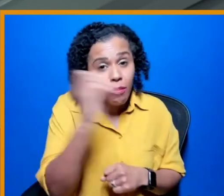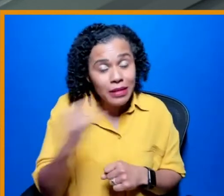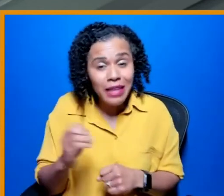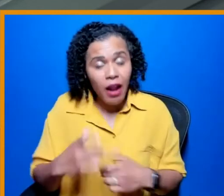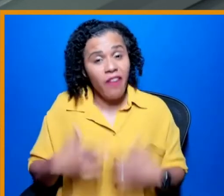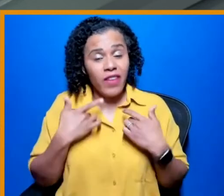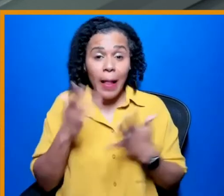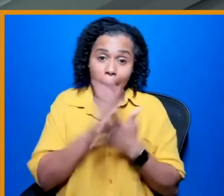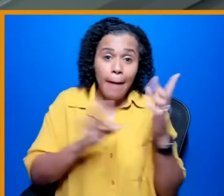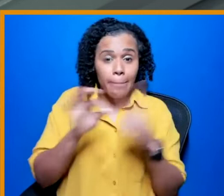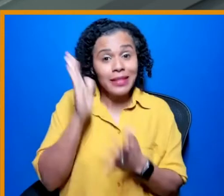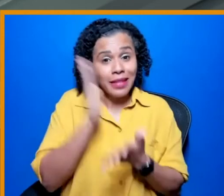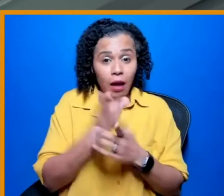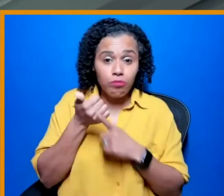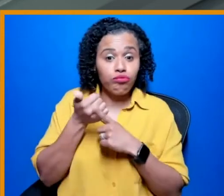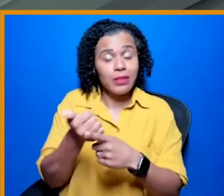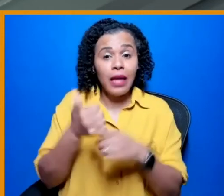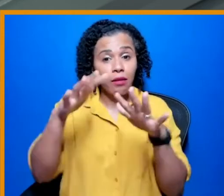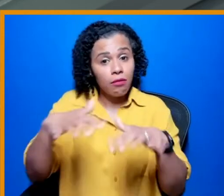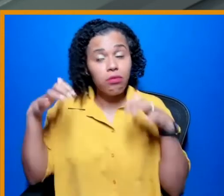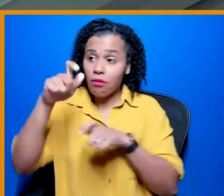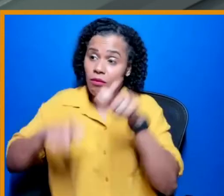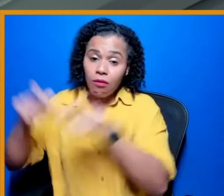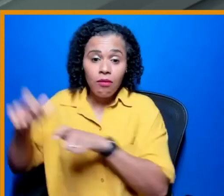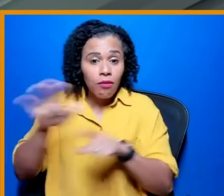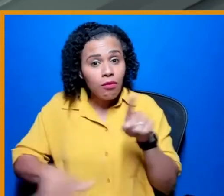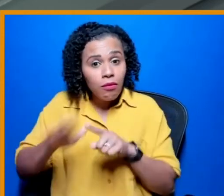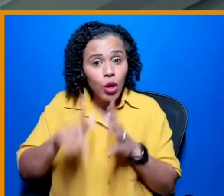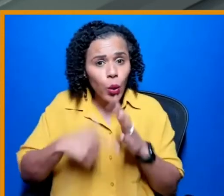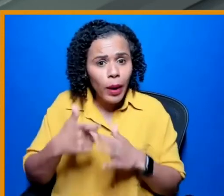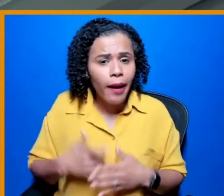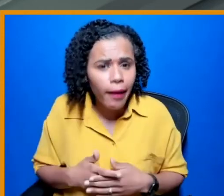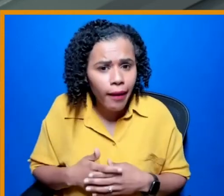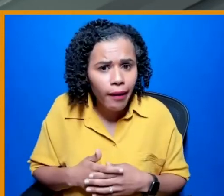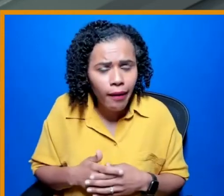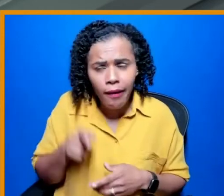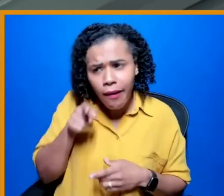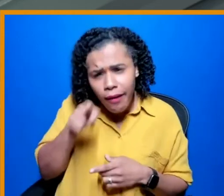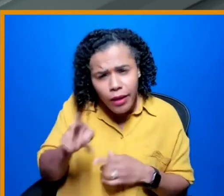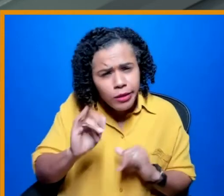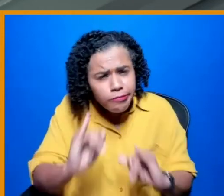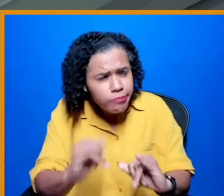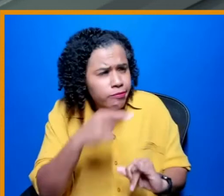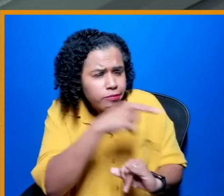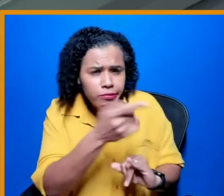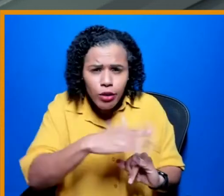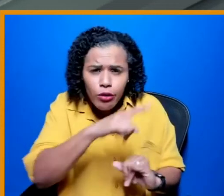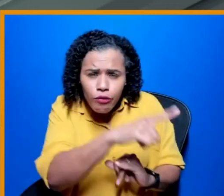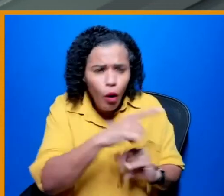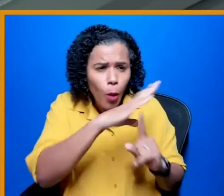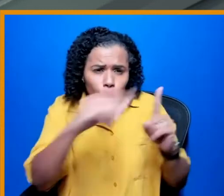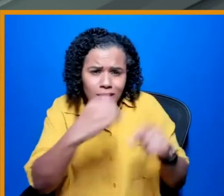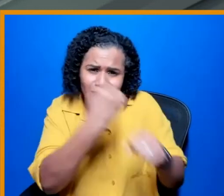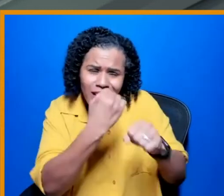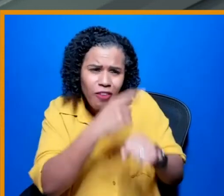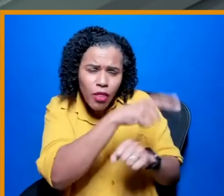good of the country. This is a crisis for our democracy created by this Conservative government. In Conference, the Paterson situation was only